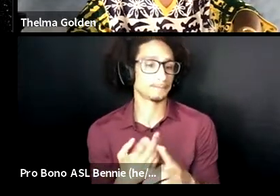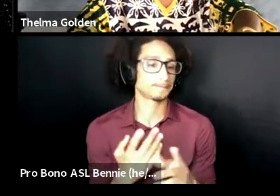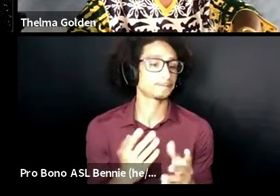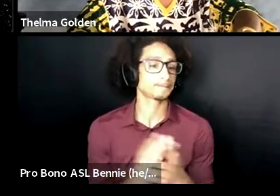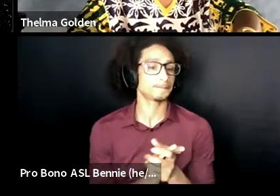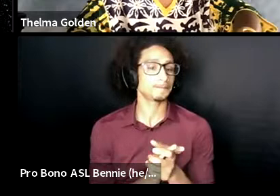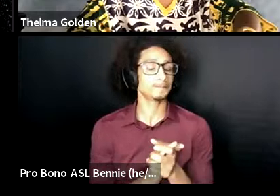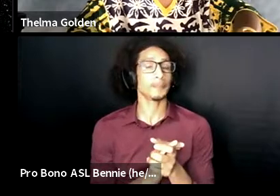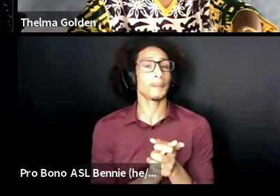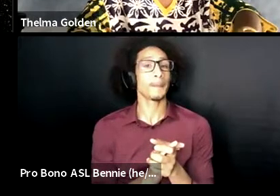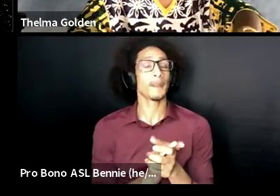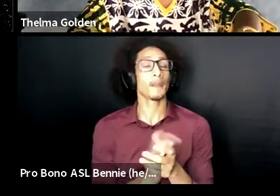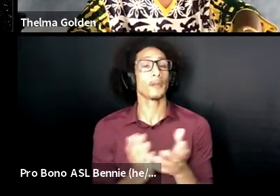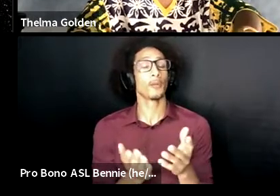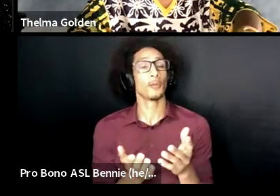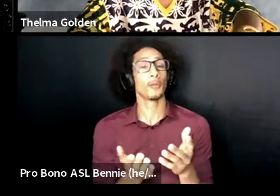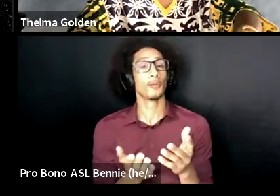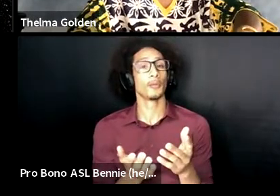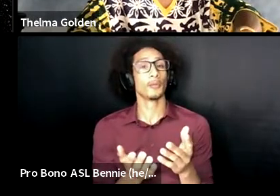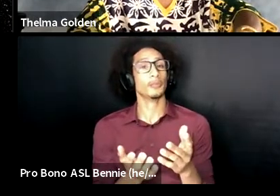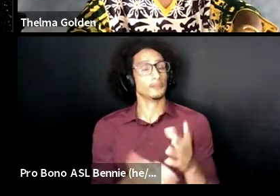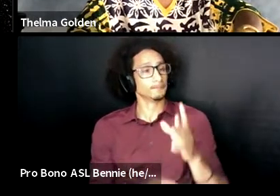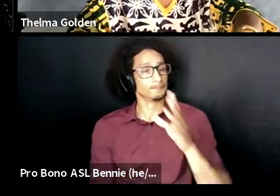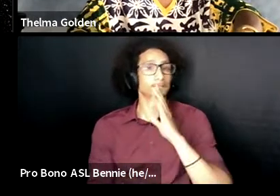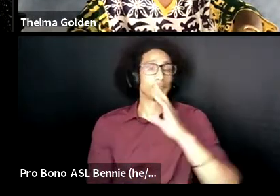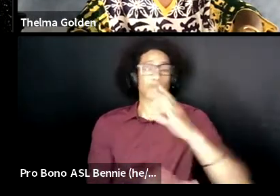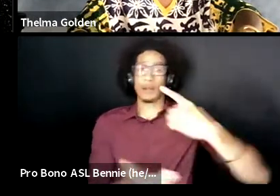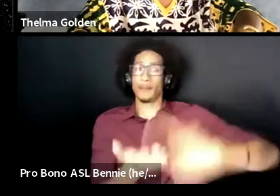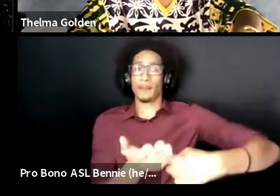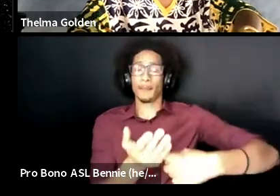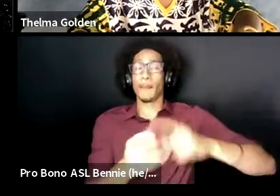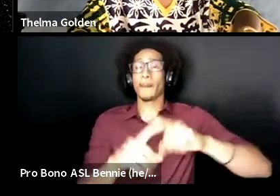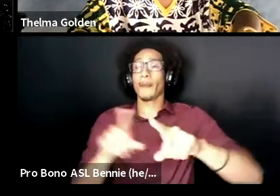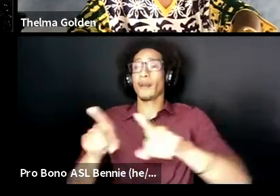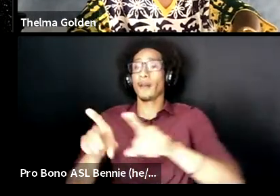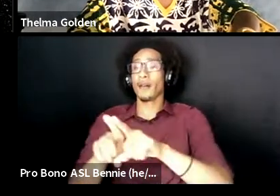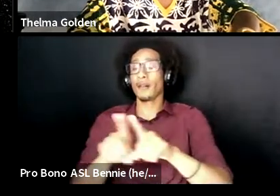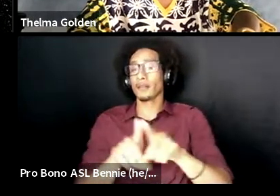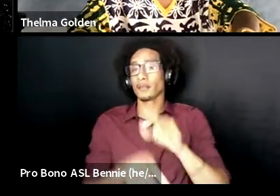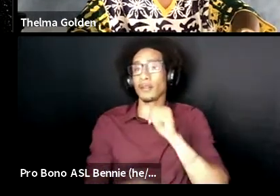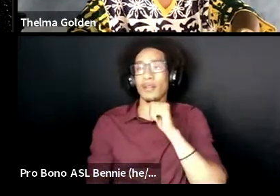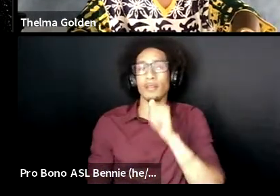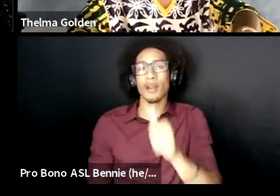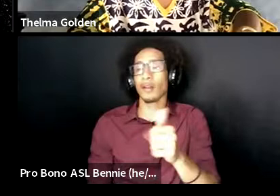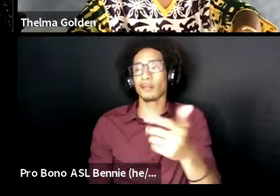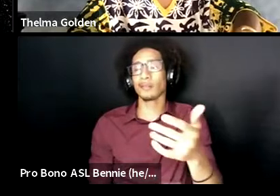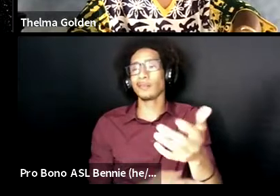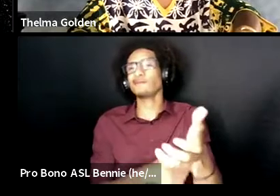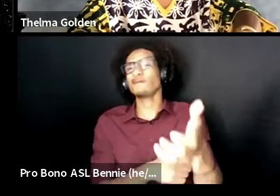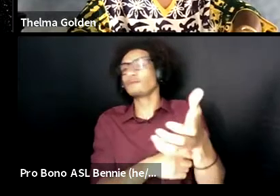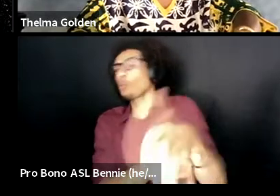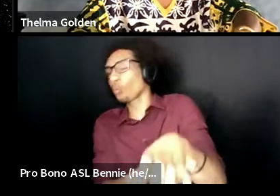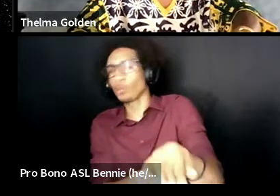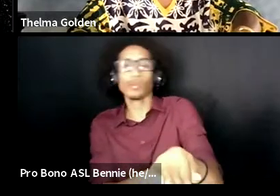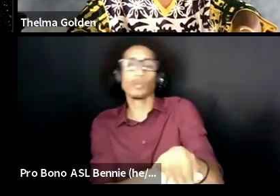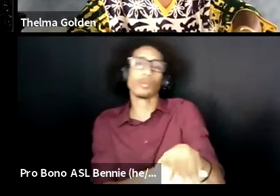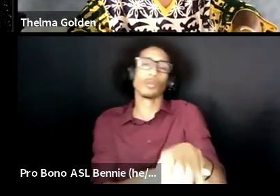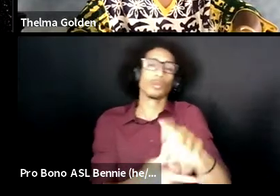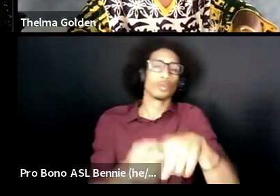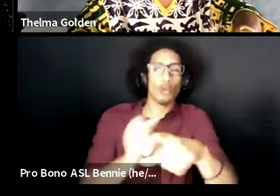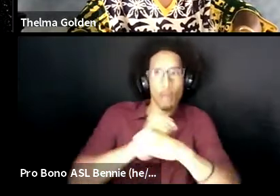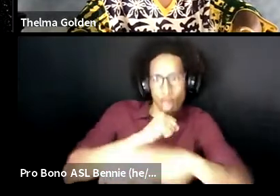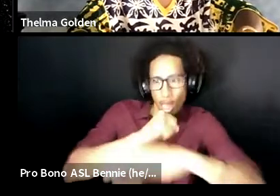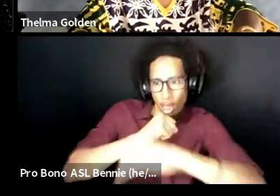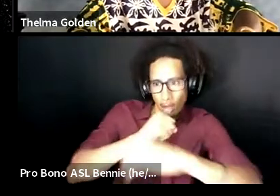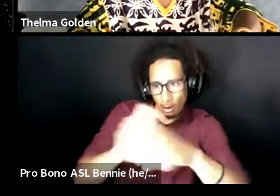to speak about it, but not hit people over the head with it, like this political, you know, but, you know, in a nuanced